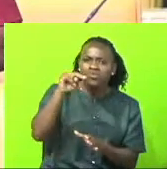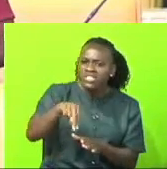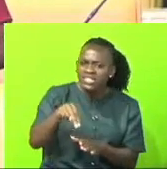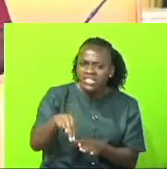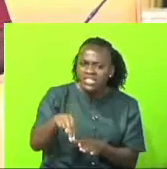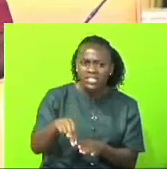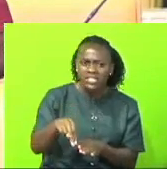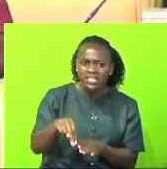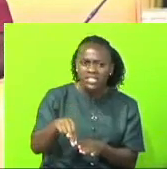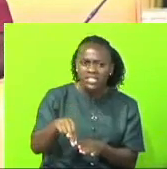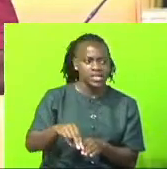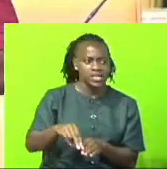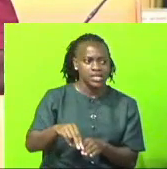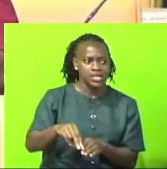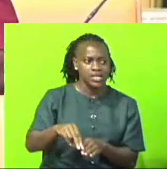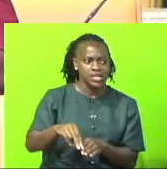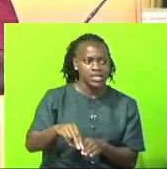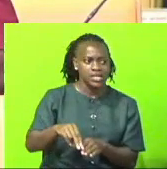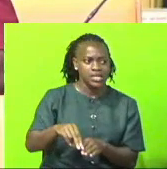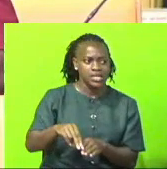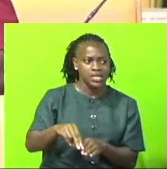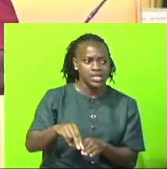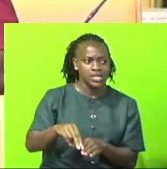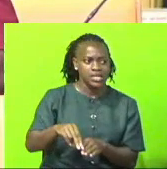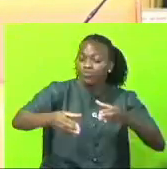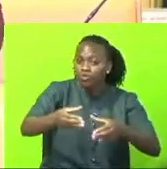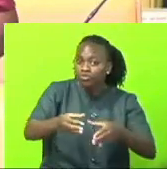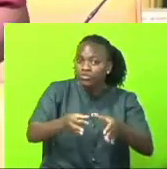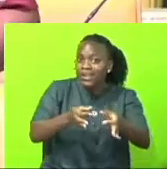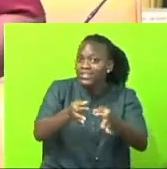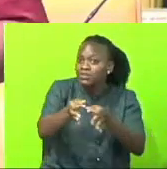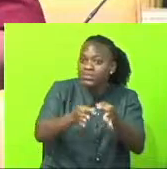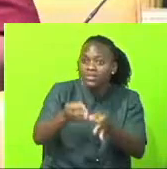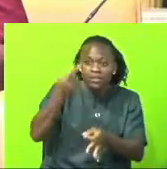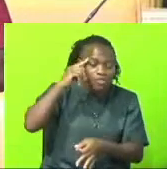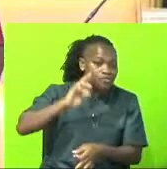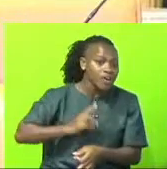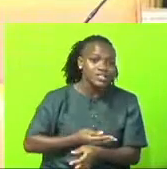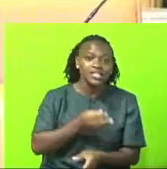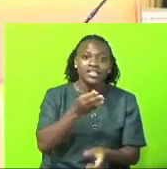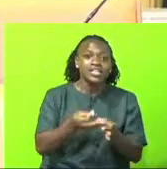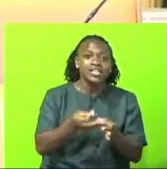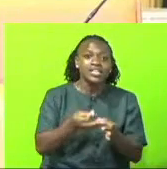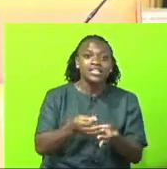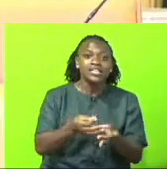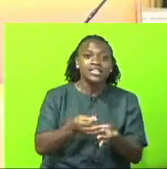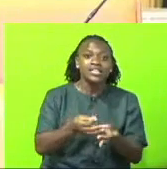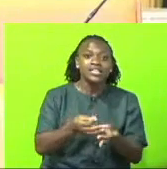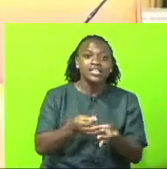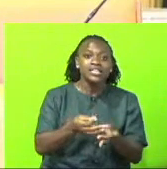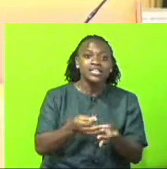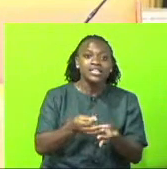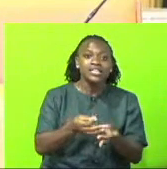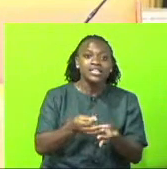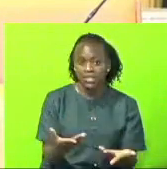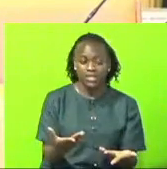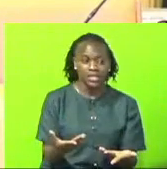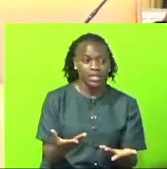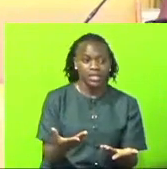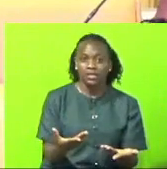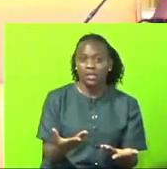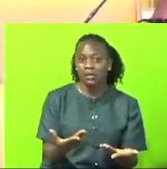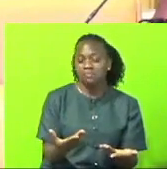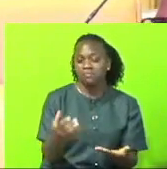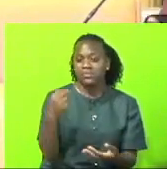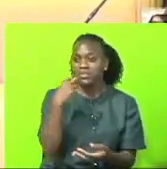for anybody to go to the Supreme Court to seek an interpretation as to whether or not upon the election of Honorable Dua Ajaho as a member of Parliament,